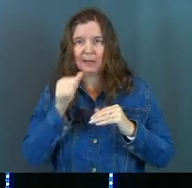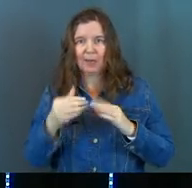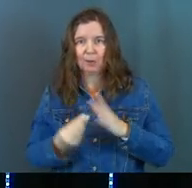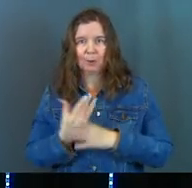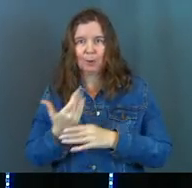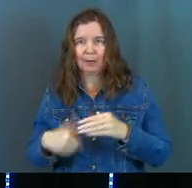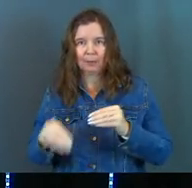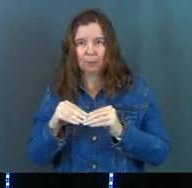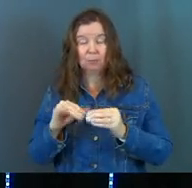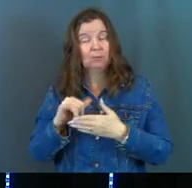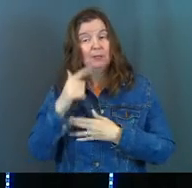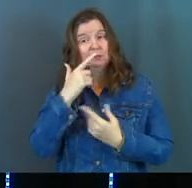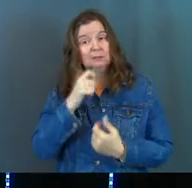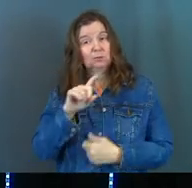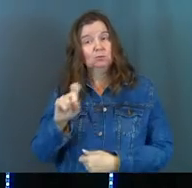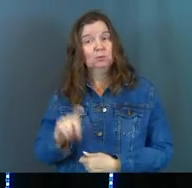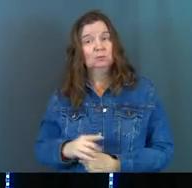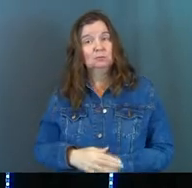That's an interesting question.